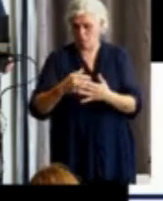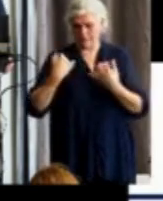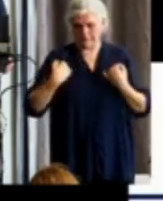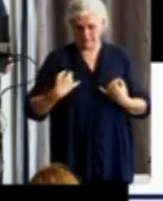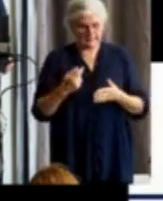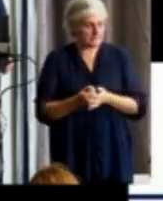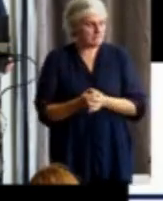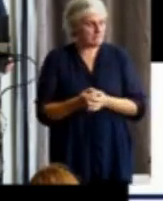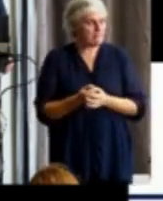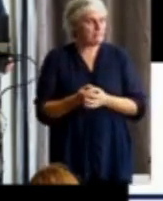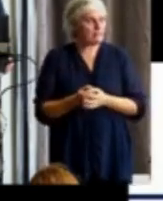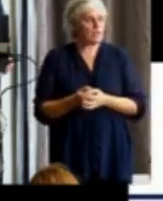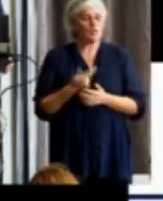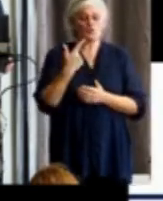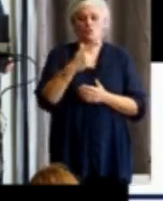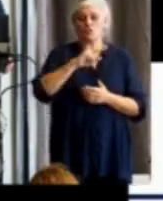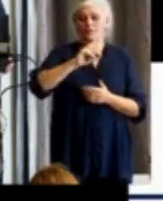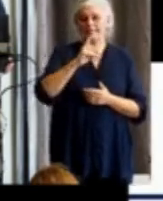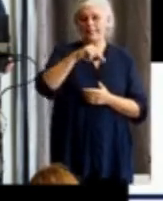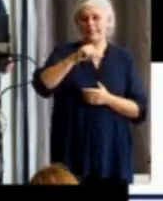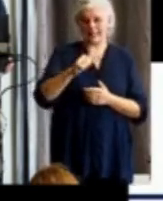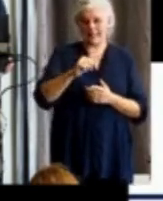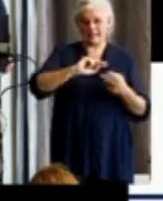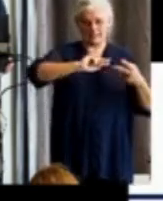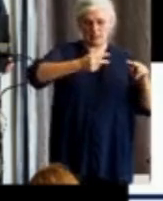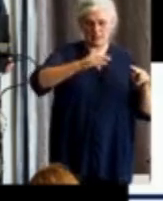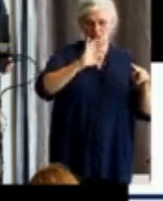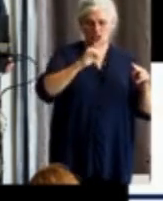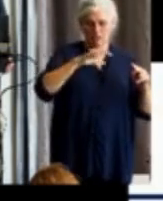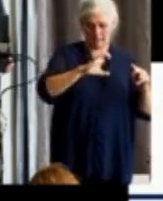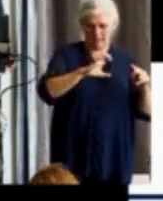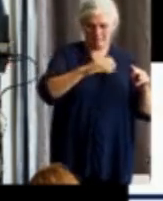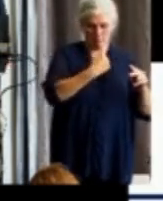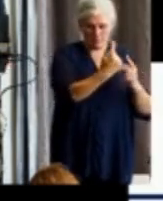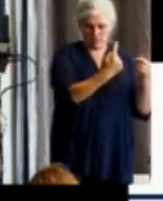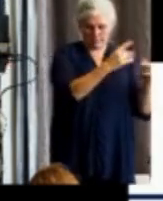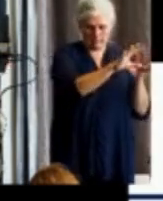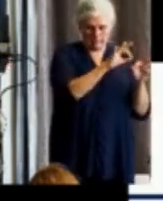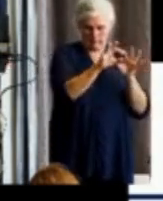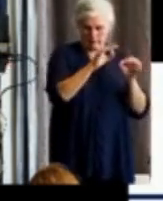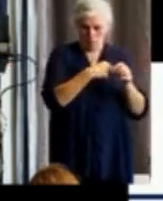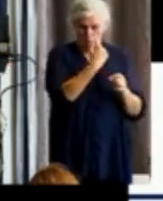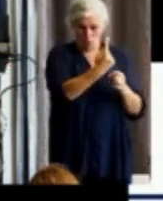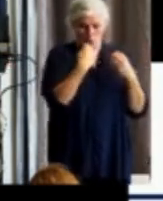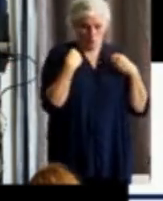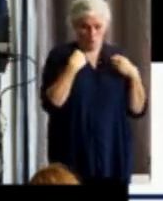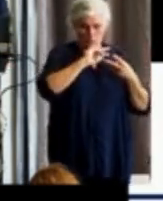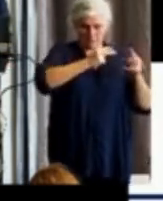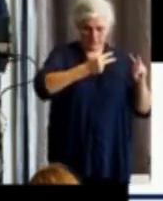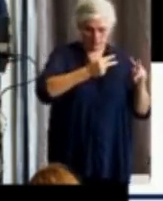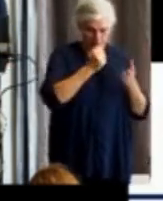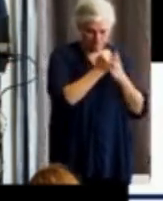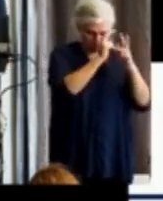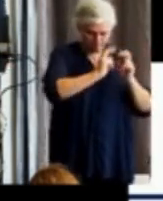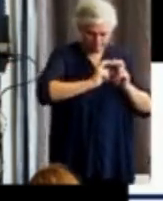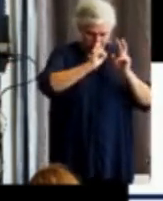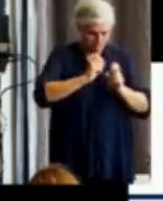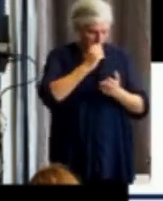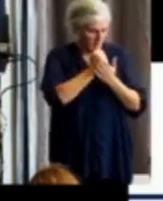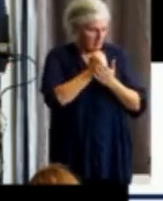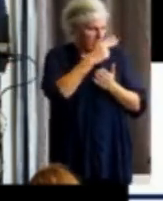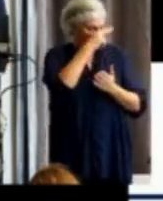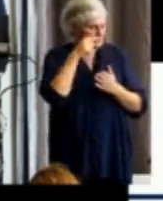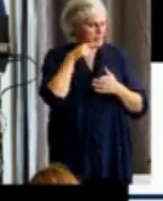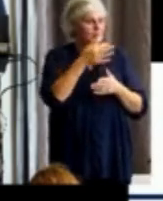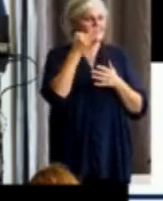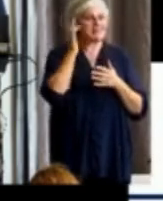we collected 2 DNA samples. We collected genomic DNA from the individual, i.e. their own personal genome, to study, for example, if they